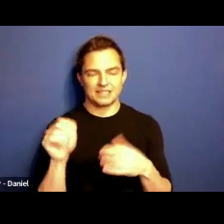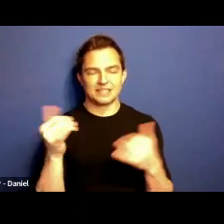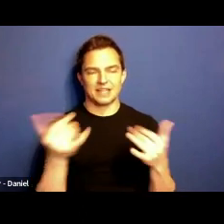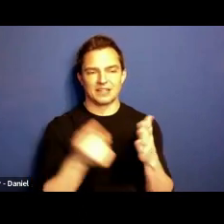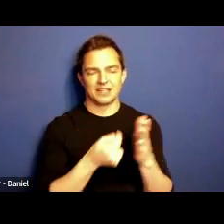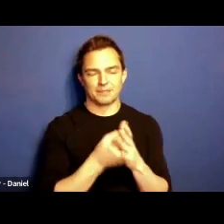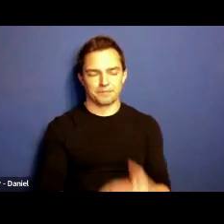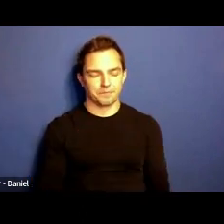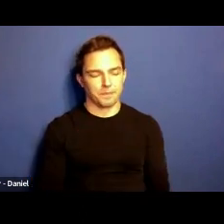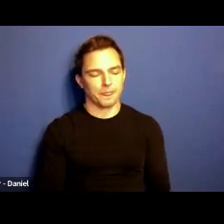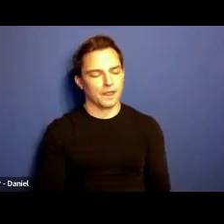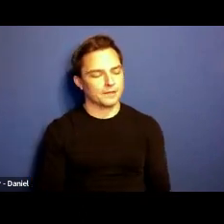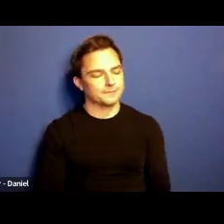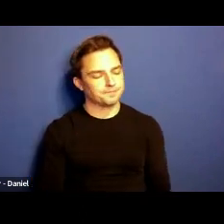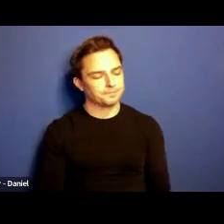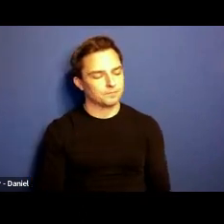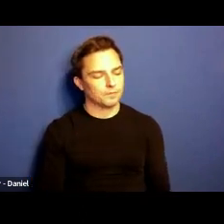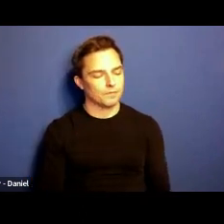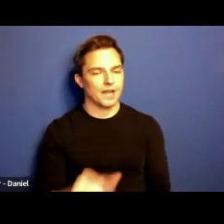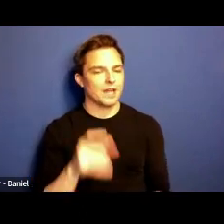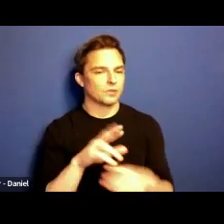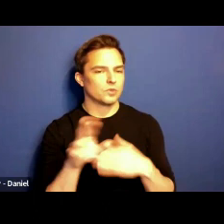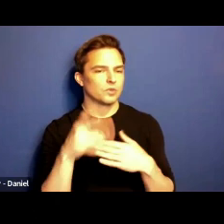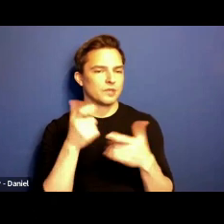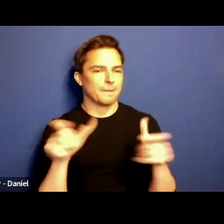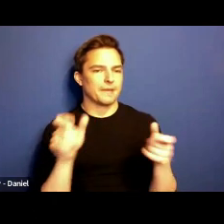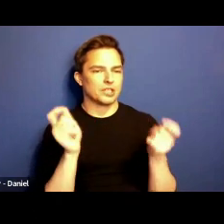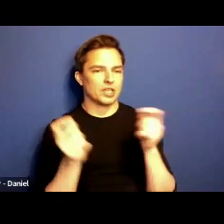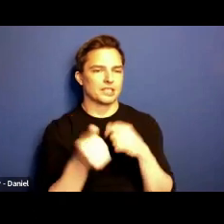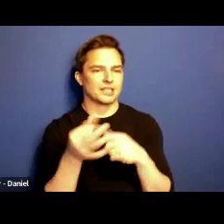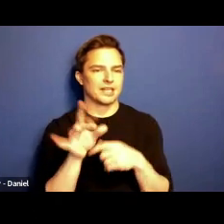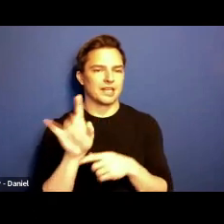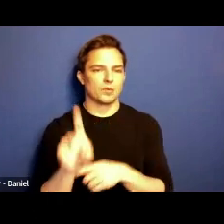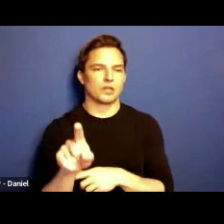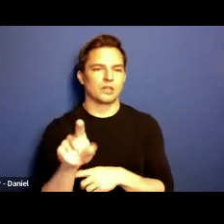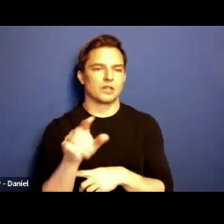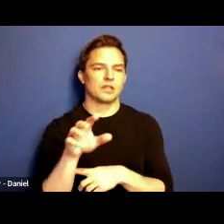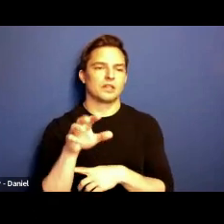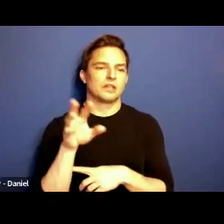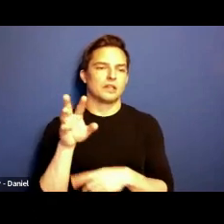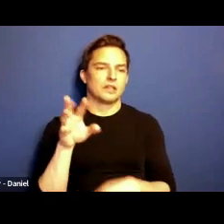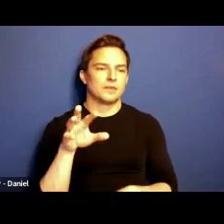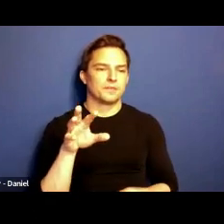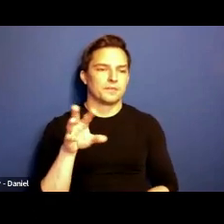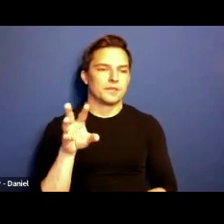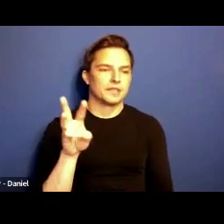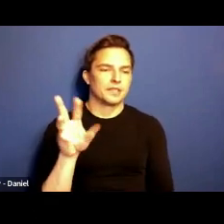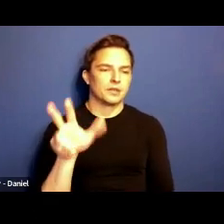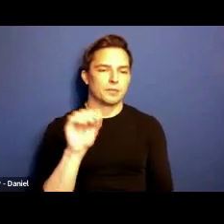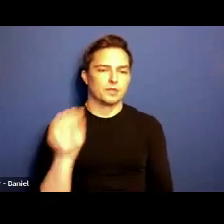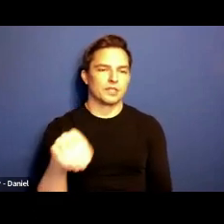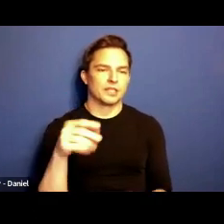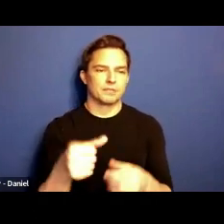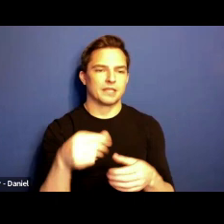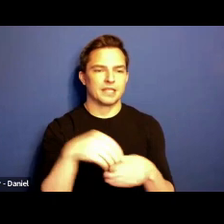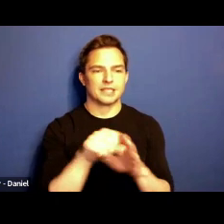As a result, we see this big shift. Back in 1981, 63% of spending was in state hospitals and